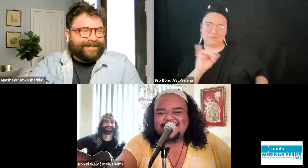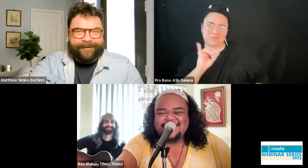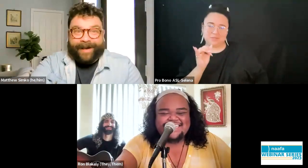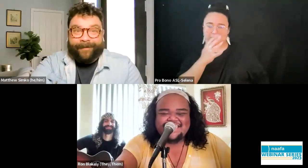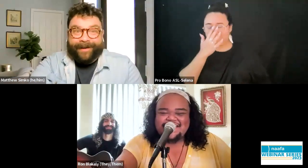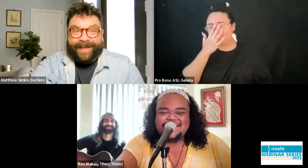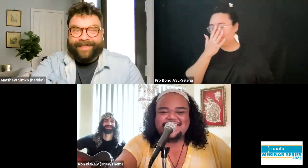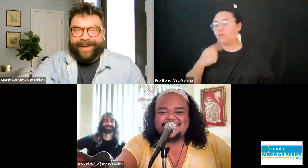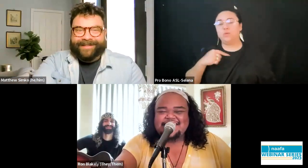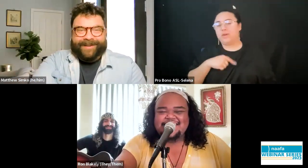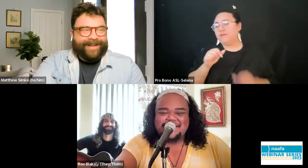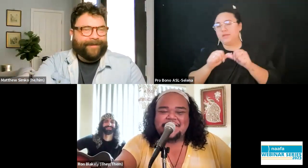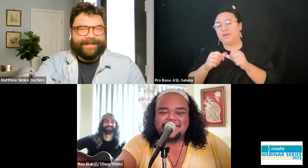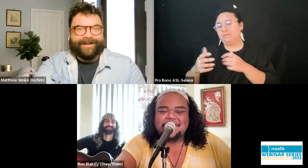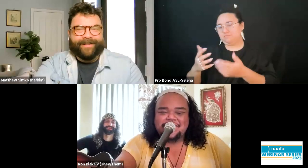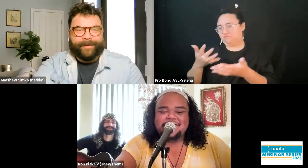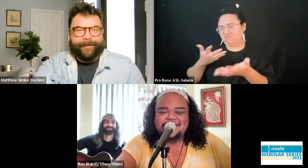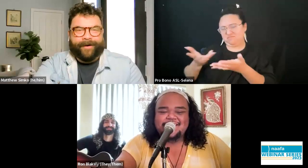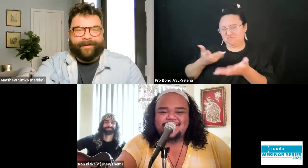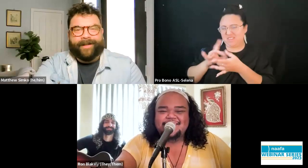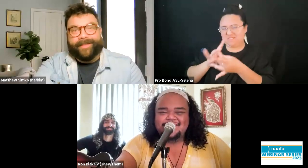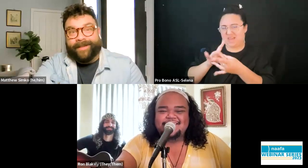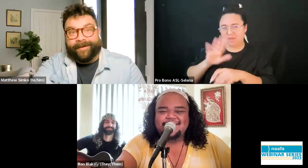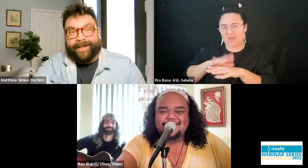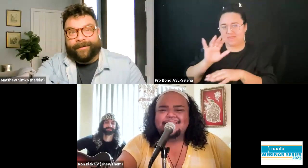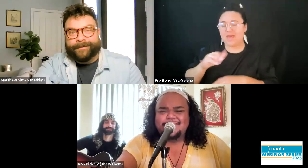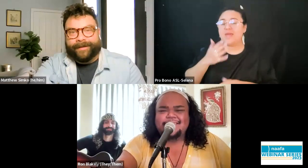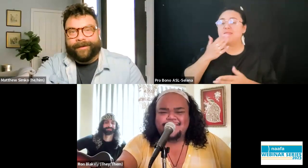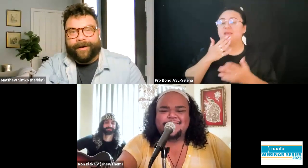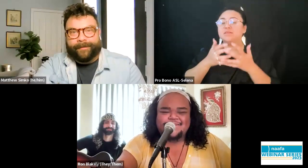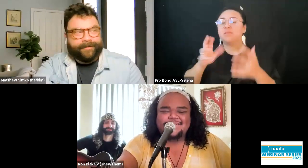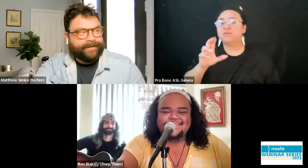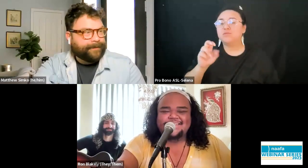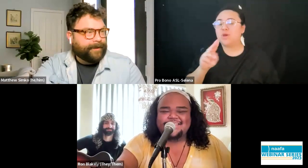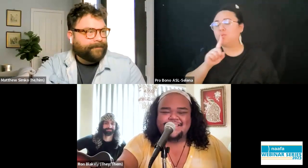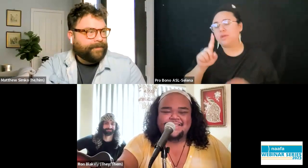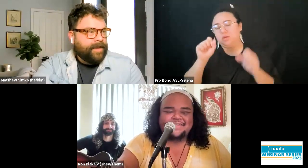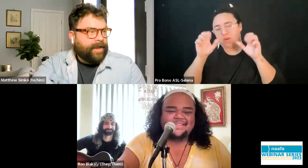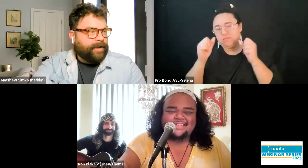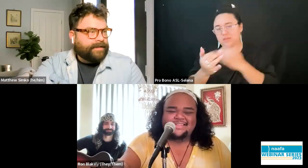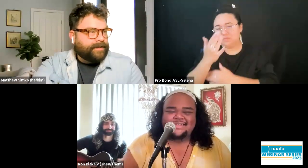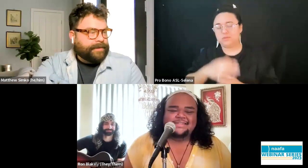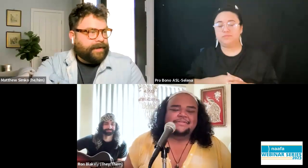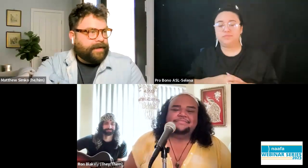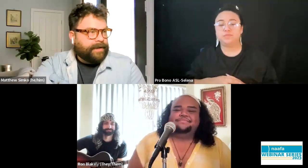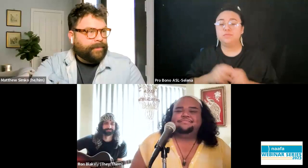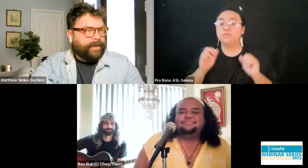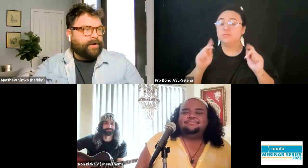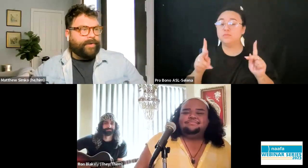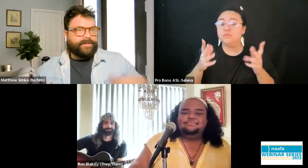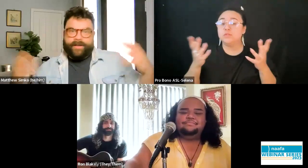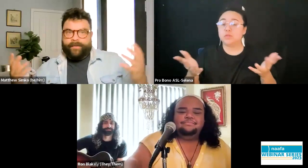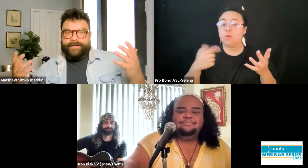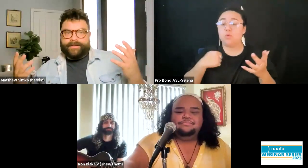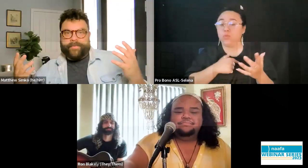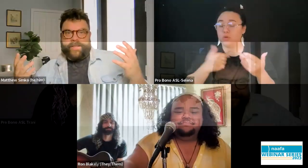we need to keep vibing on that thing. So I can't wait to hear a little bit more. Ron, thank you again. That was really incredible this morning. All right. So we